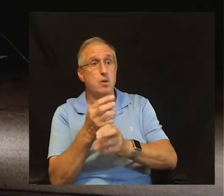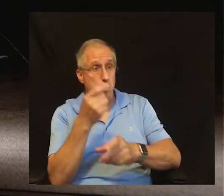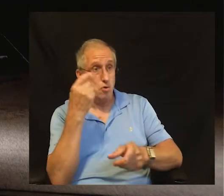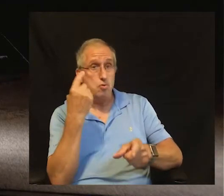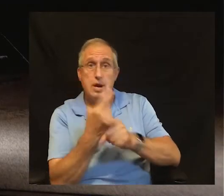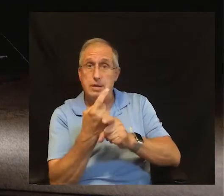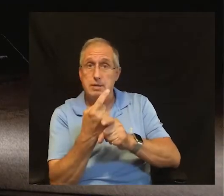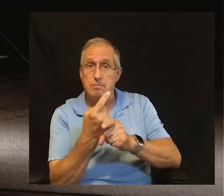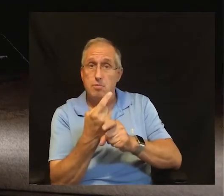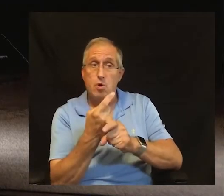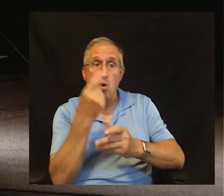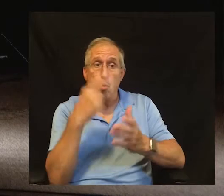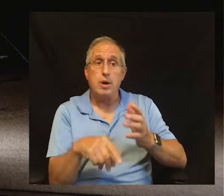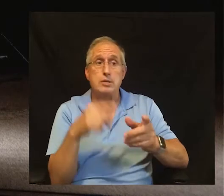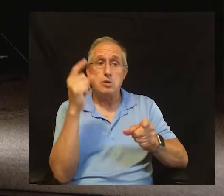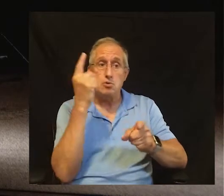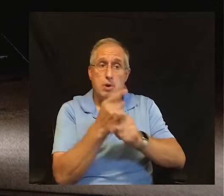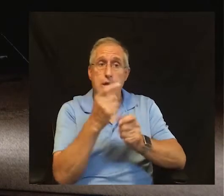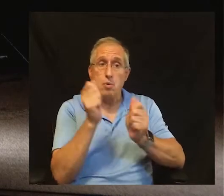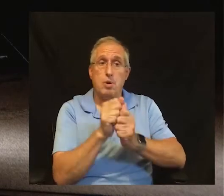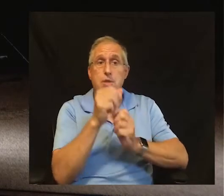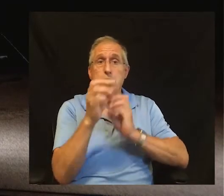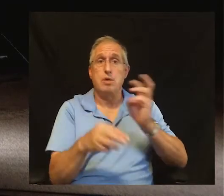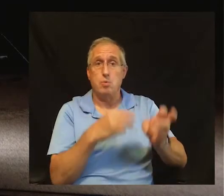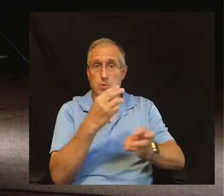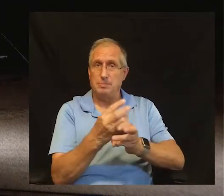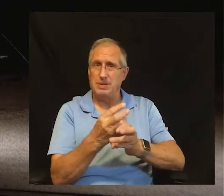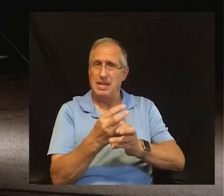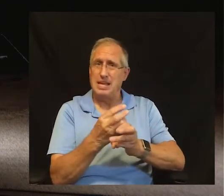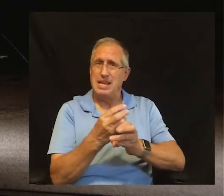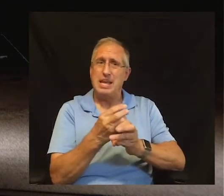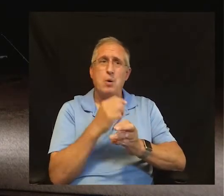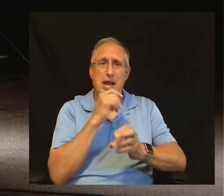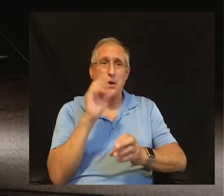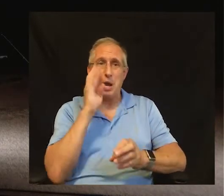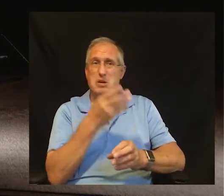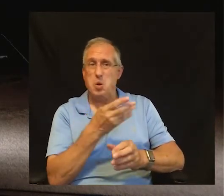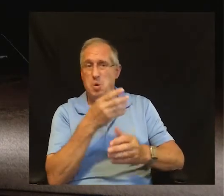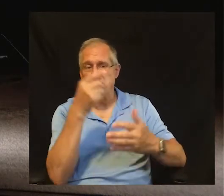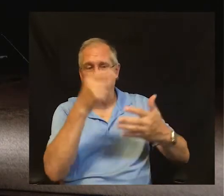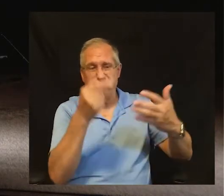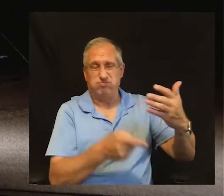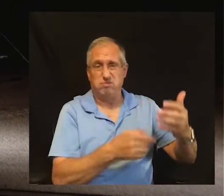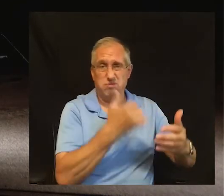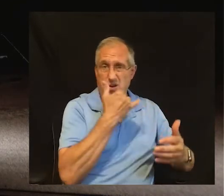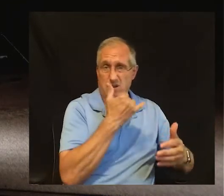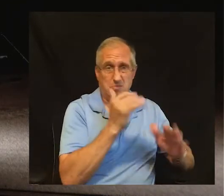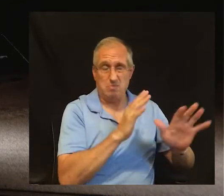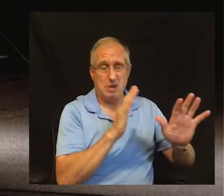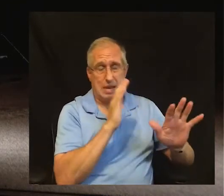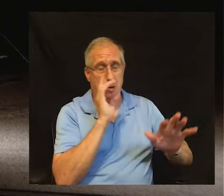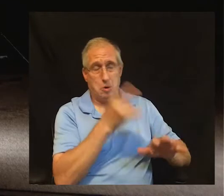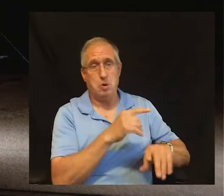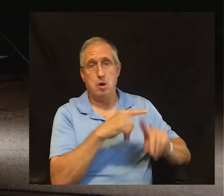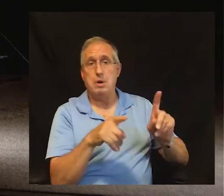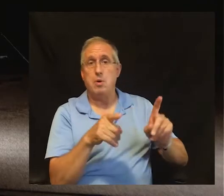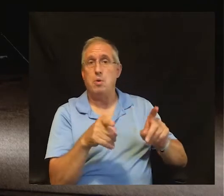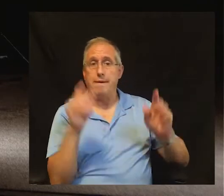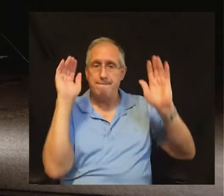heard it. I'm not crazy. What's Right with the World? Not that we're going to ignore what's wrong in the world right now. But